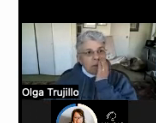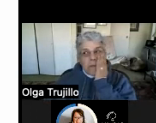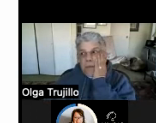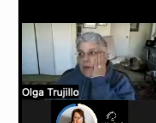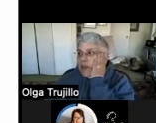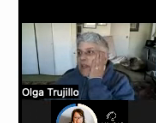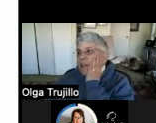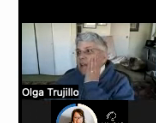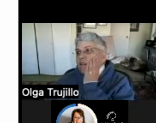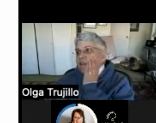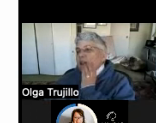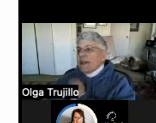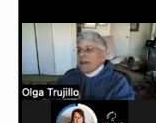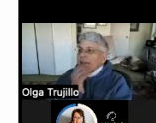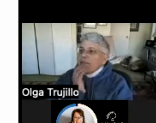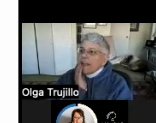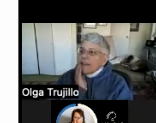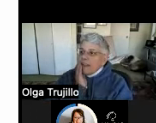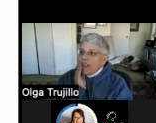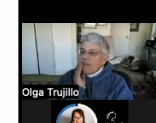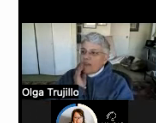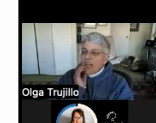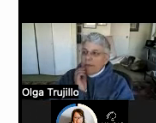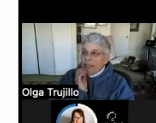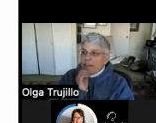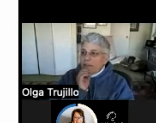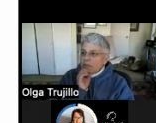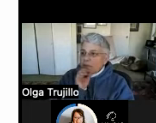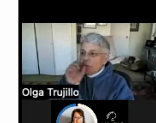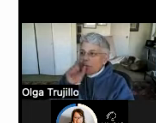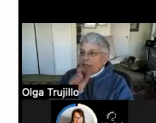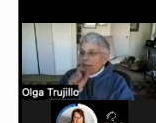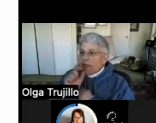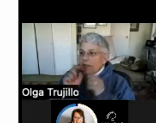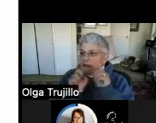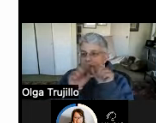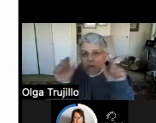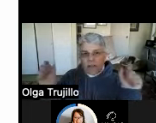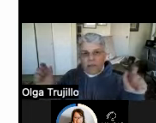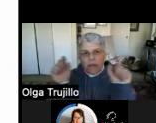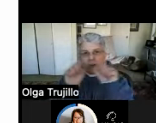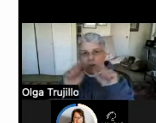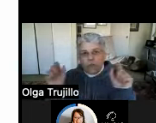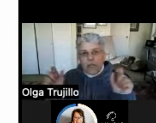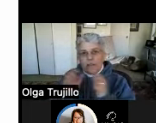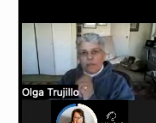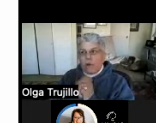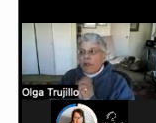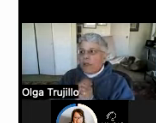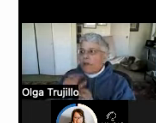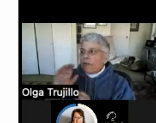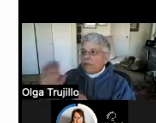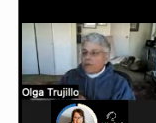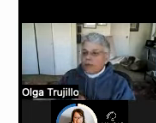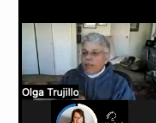so the key is then identifying the need for accommodations. So I can apply this in two ways.